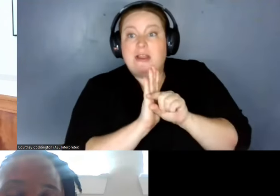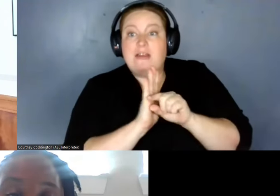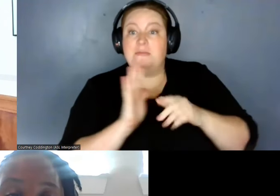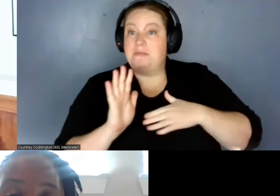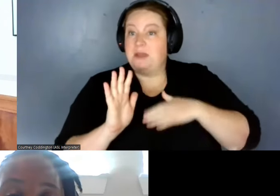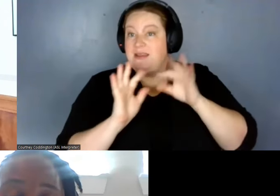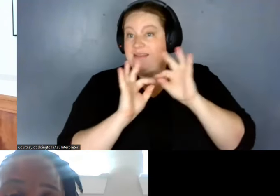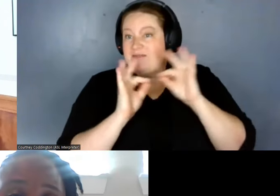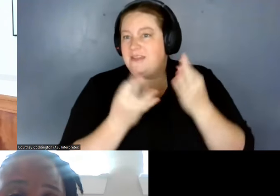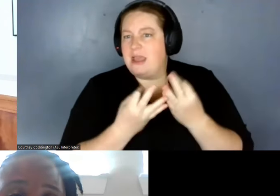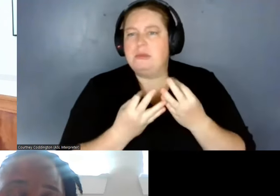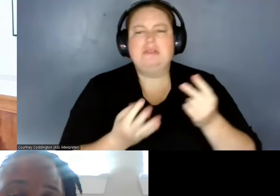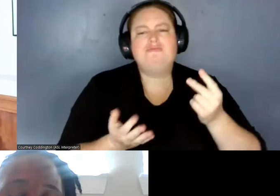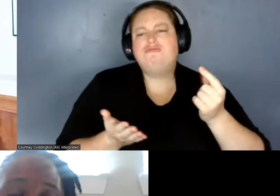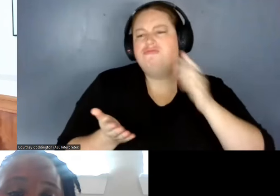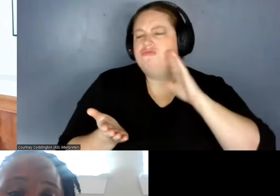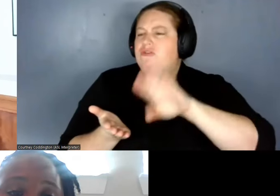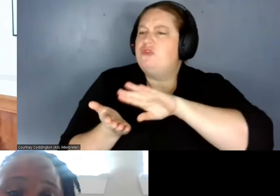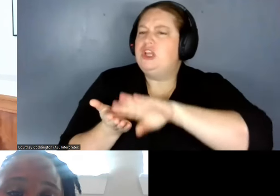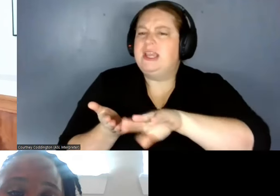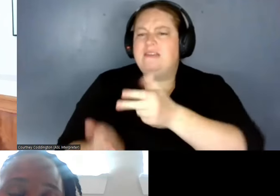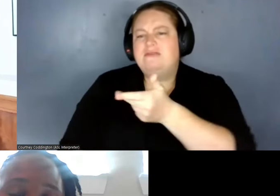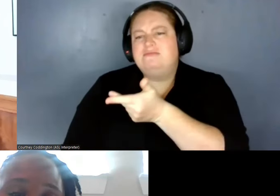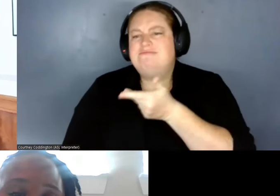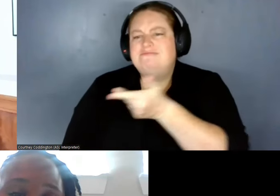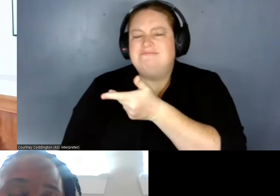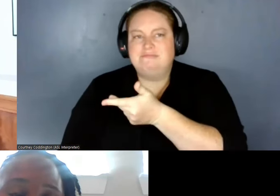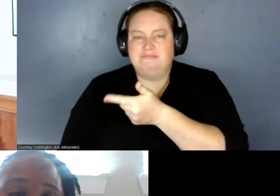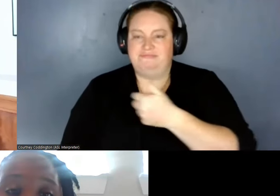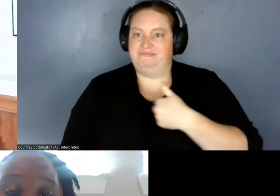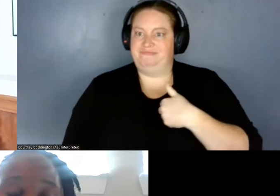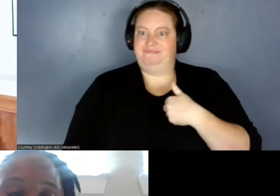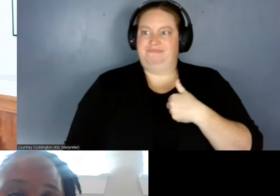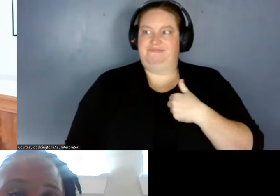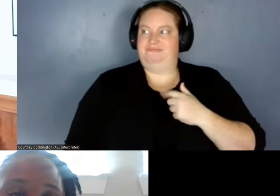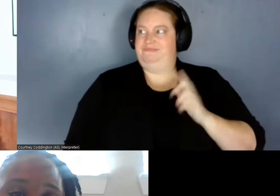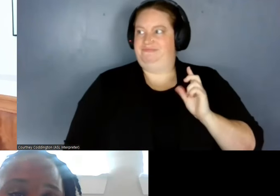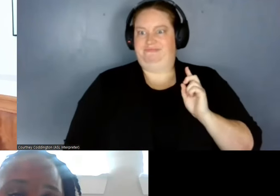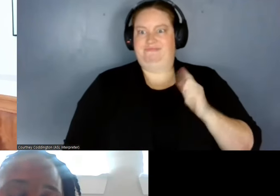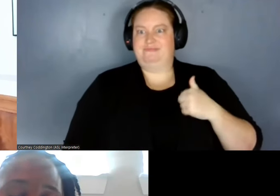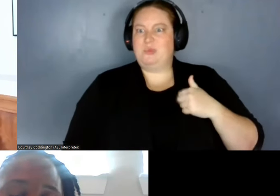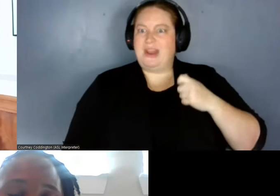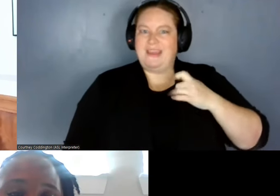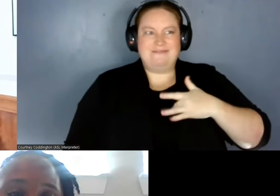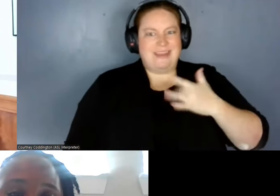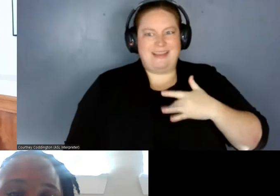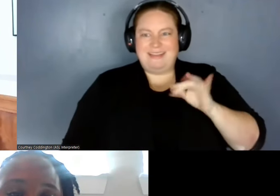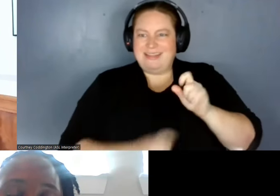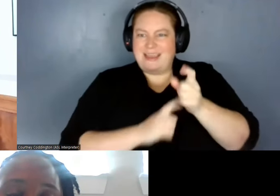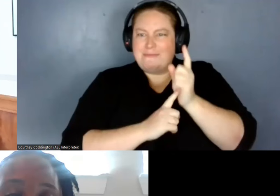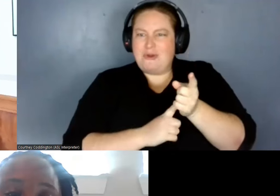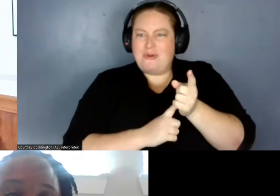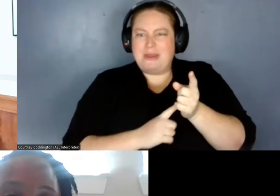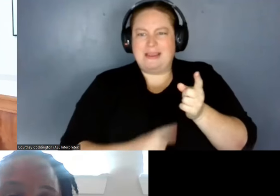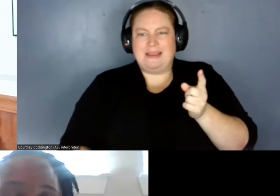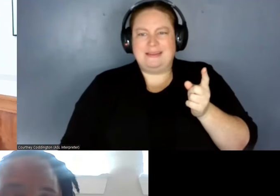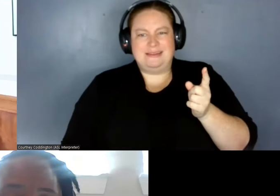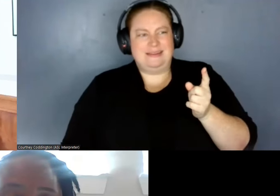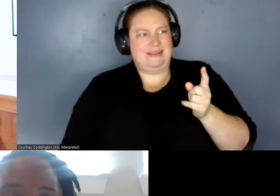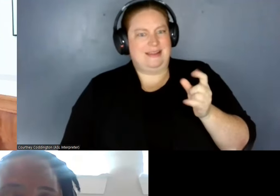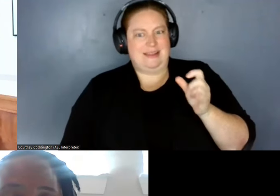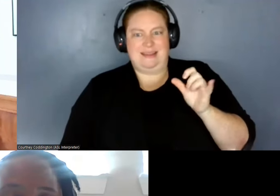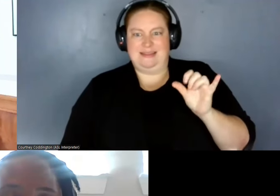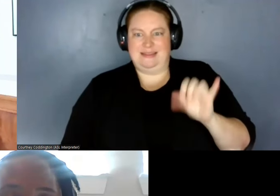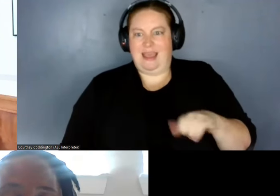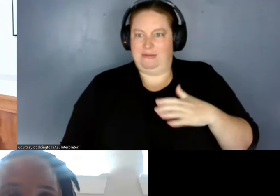immediately forgiving, I stood on what I believed at that moment. And that was justice for